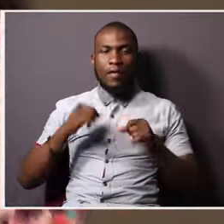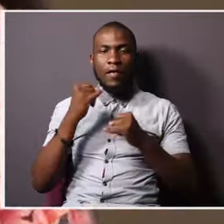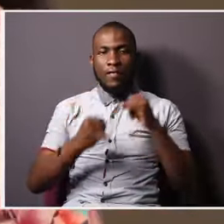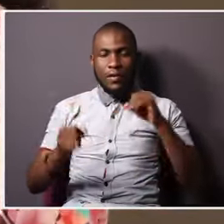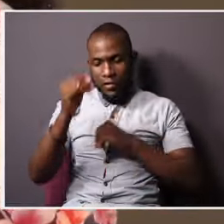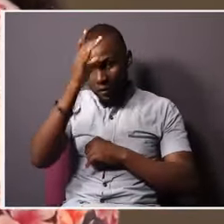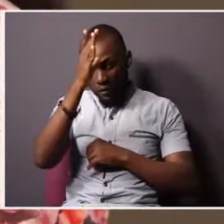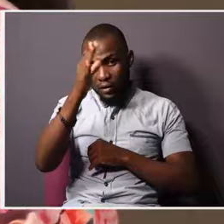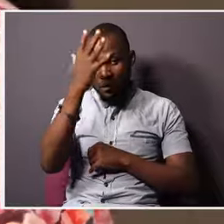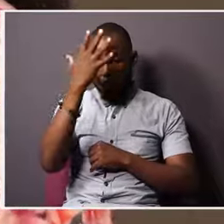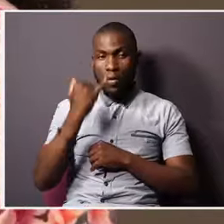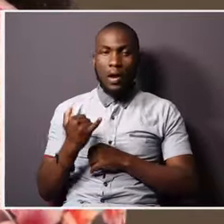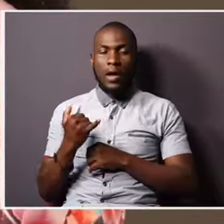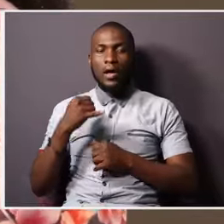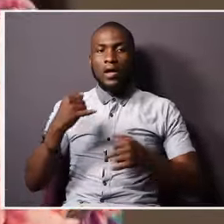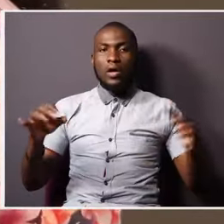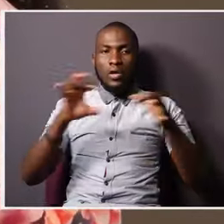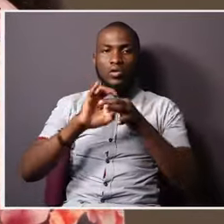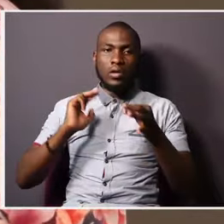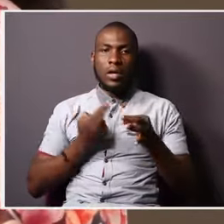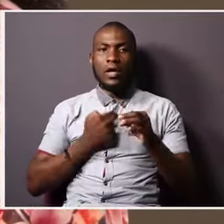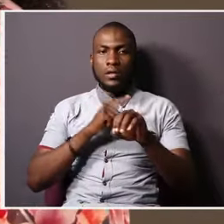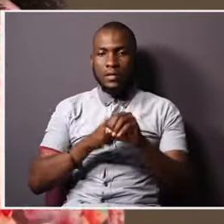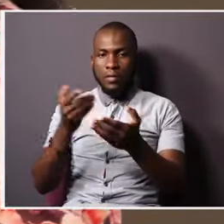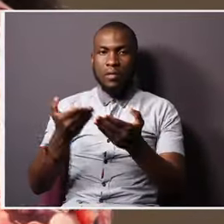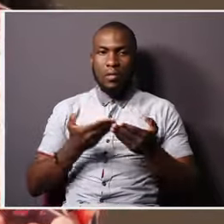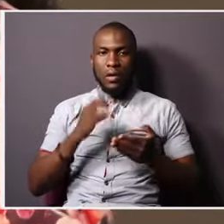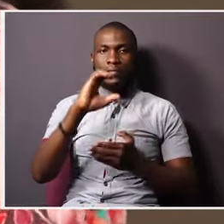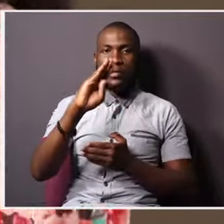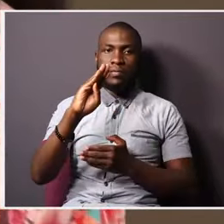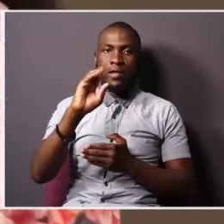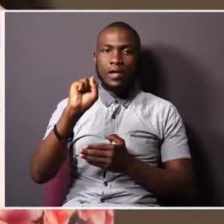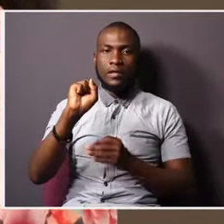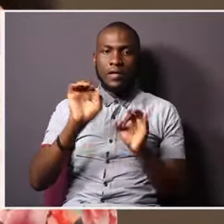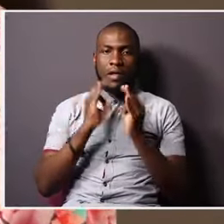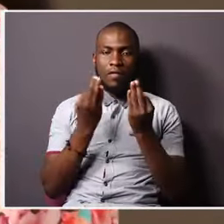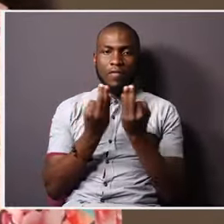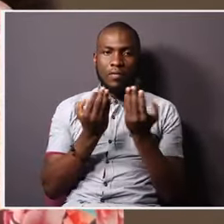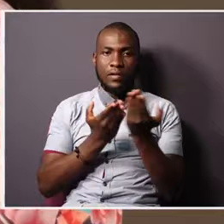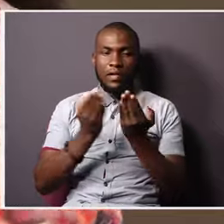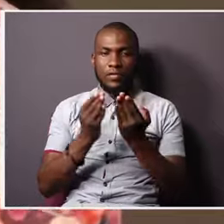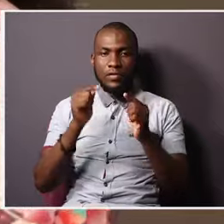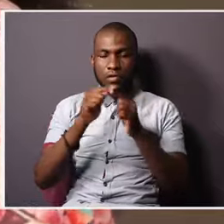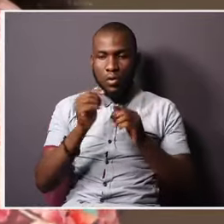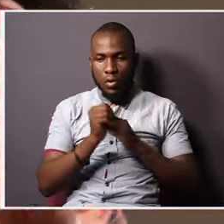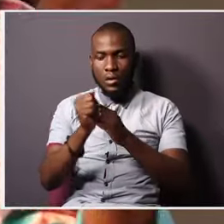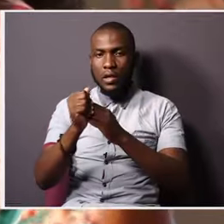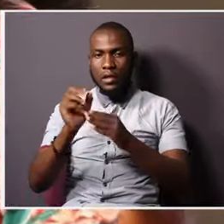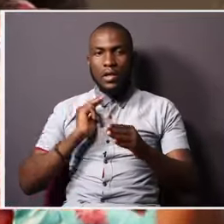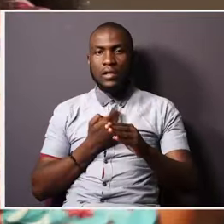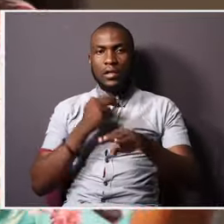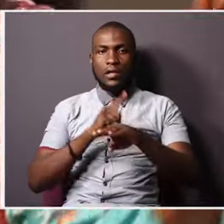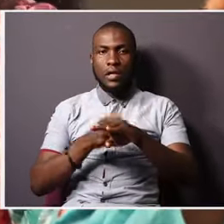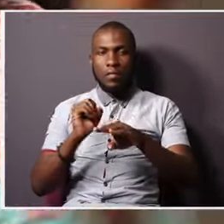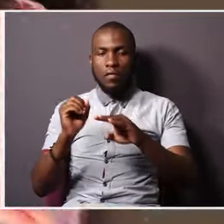last Sunday. Why don't you now join us as I welcome the CBS Family Service worship team to lead us in a